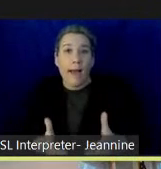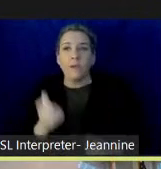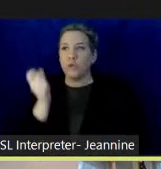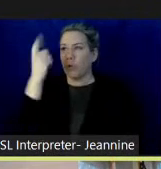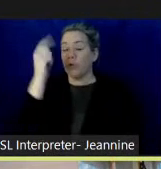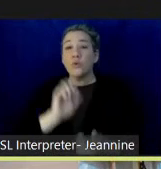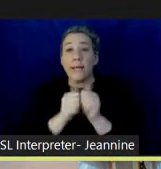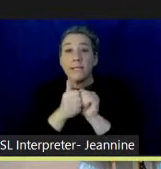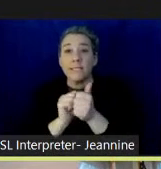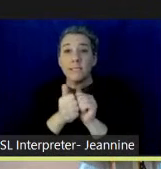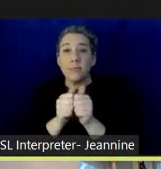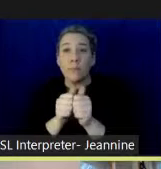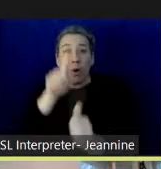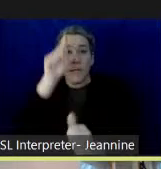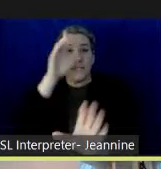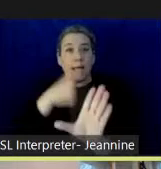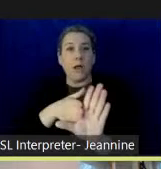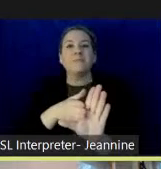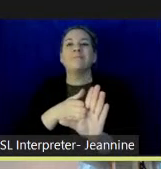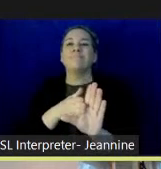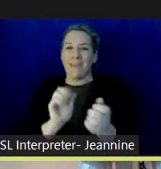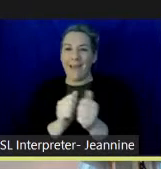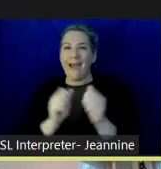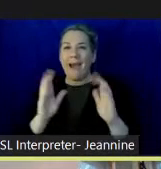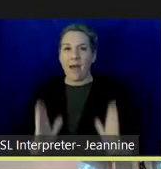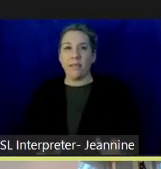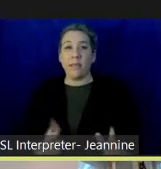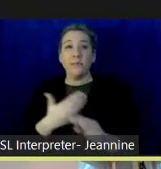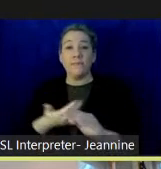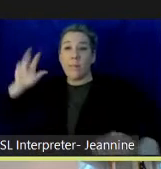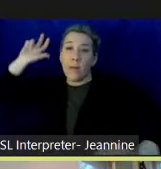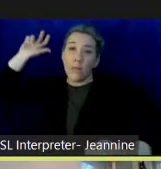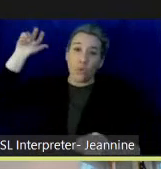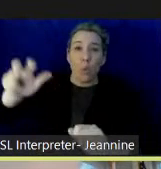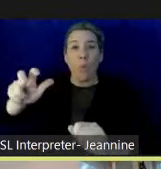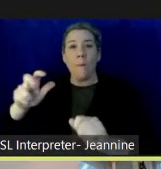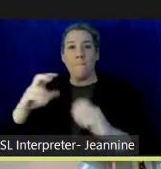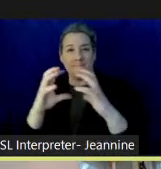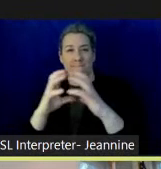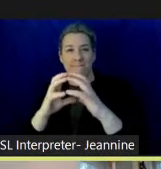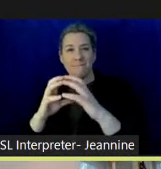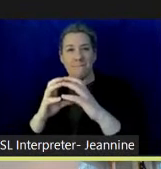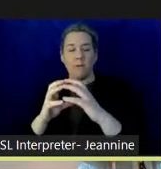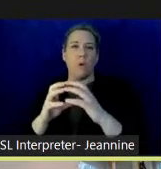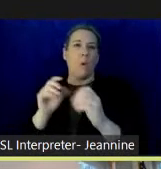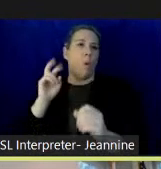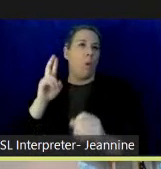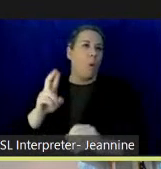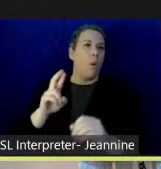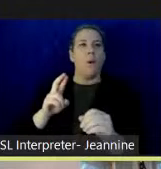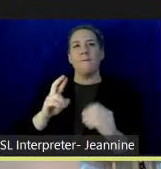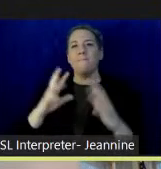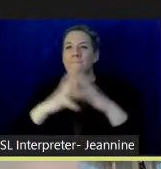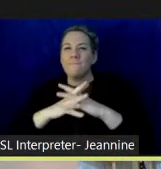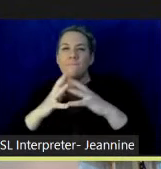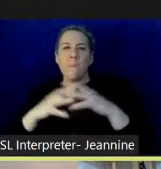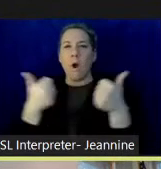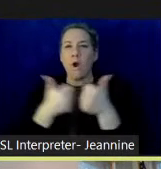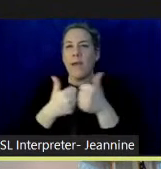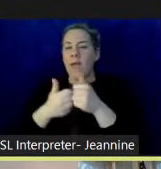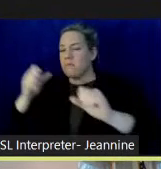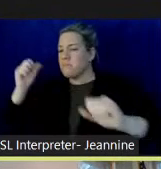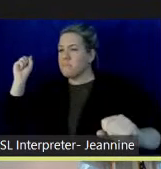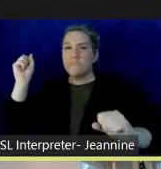psychology, athletes will do this before they throw that pitch or that Super Bowl winning touchdown pass, is they go into a